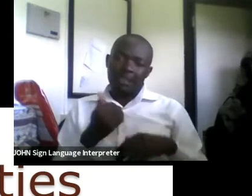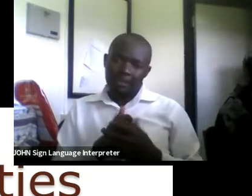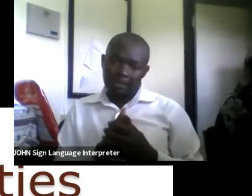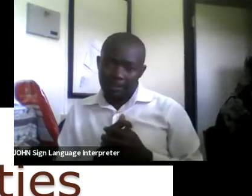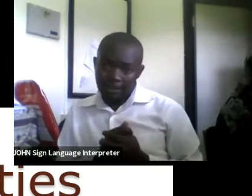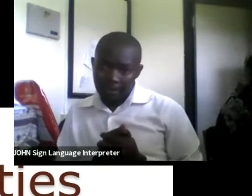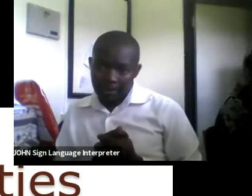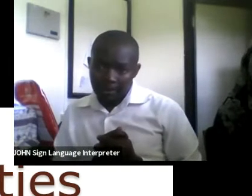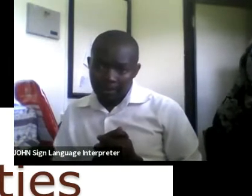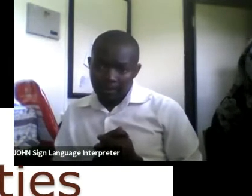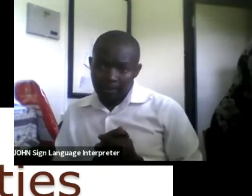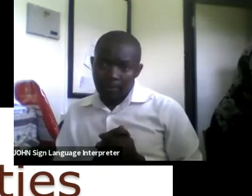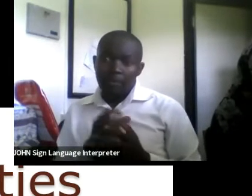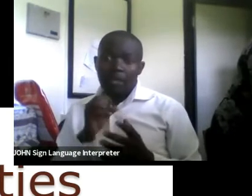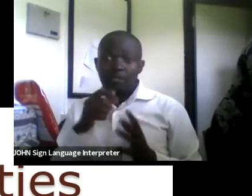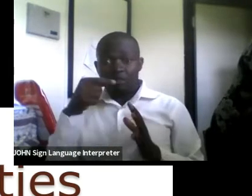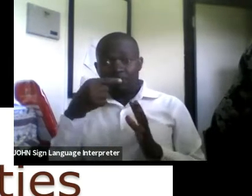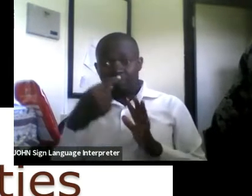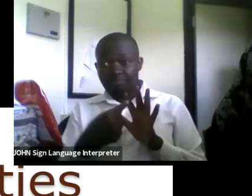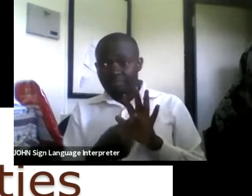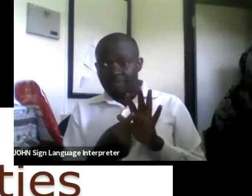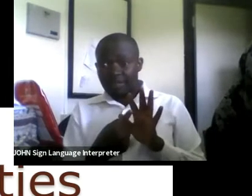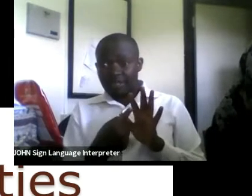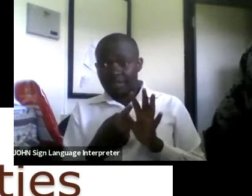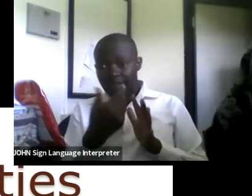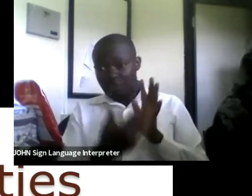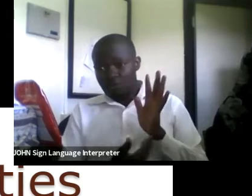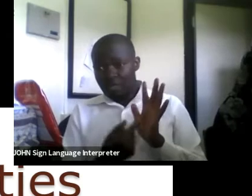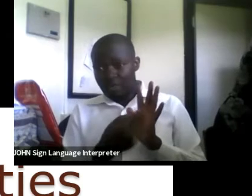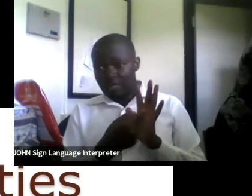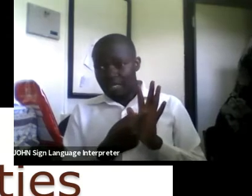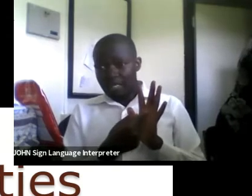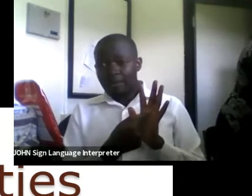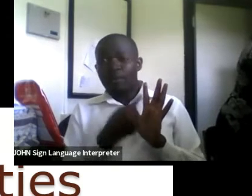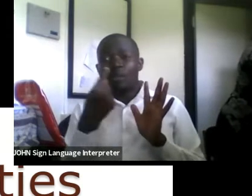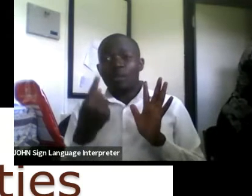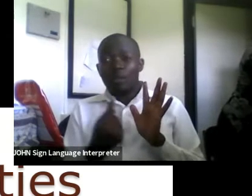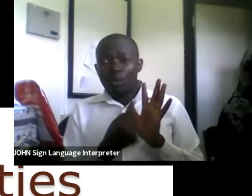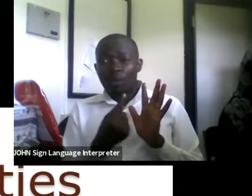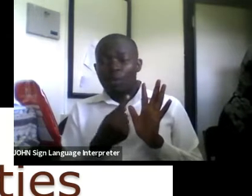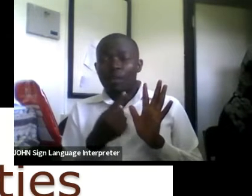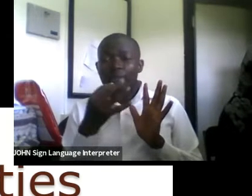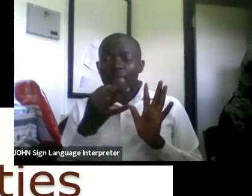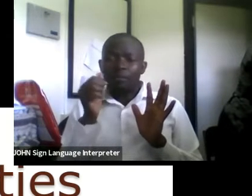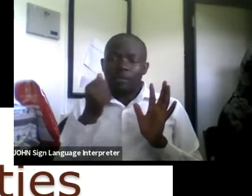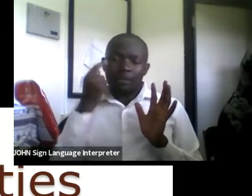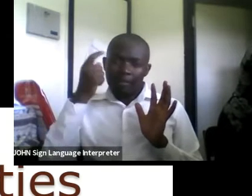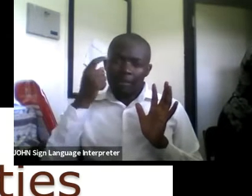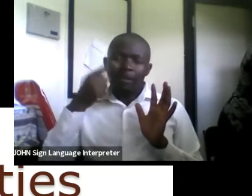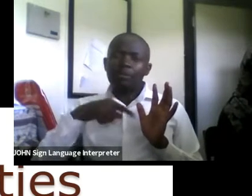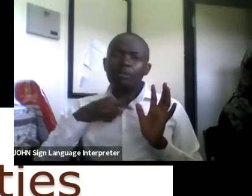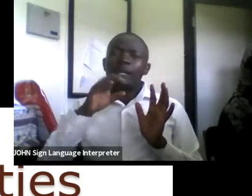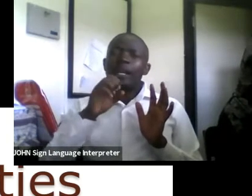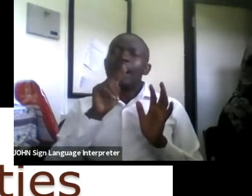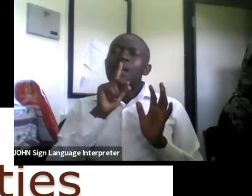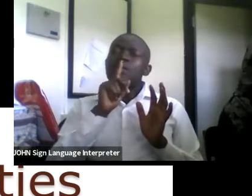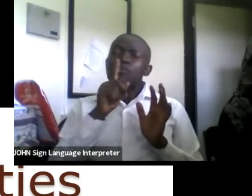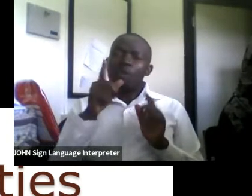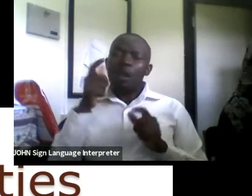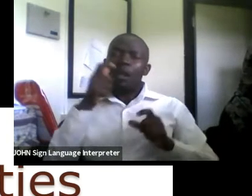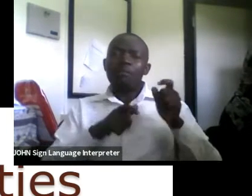So in such a situation, we all need to really think about how do we ensure that people with